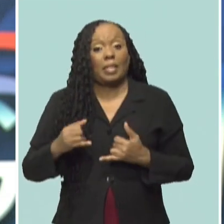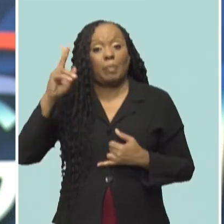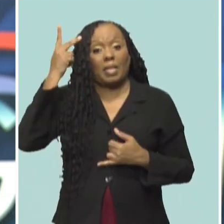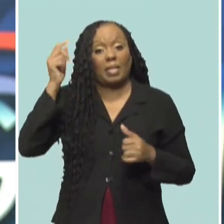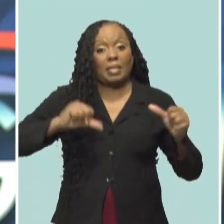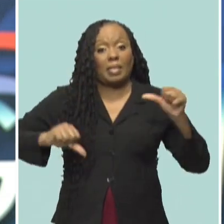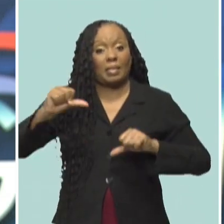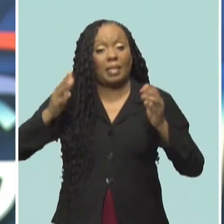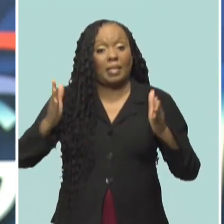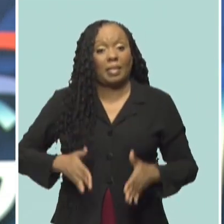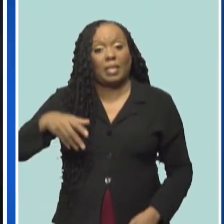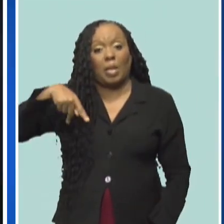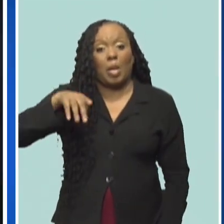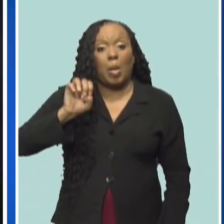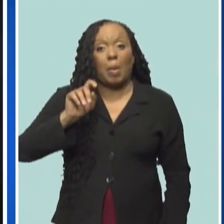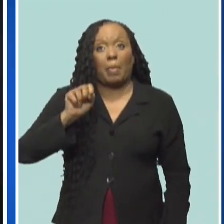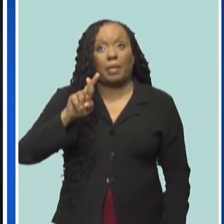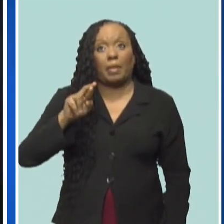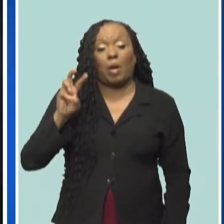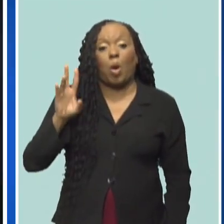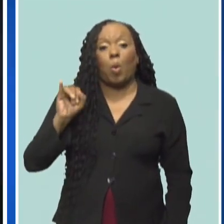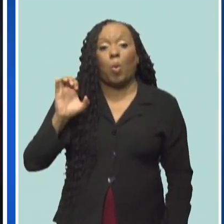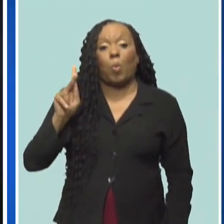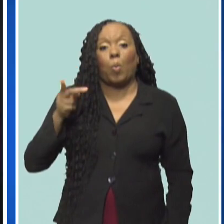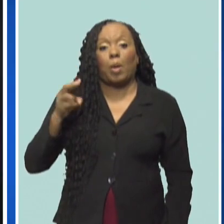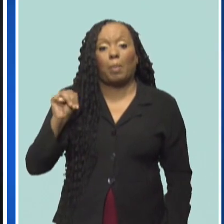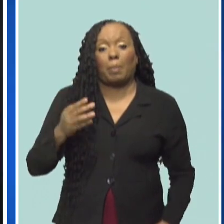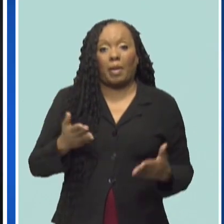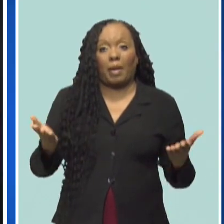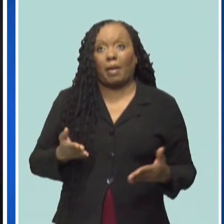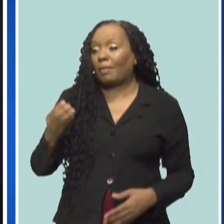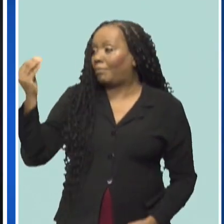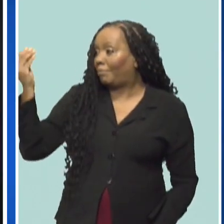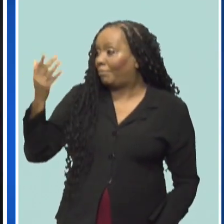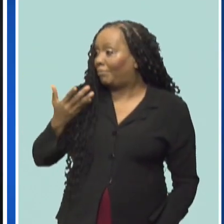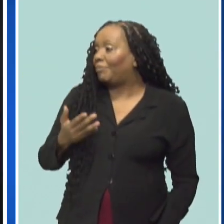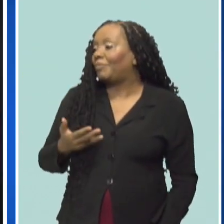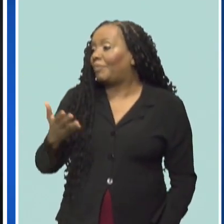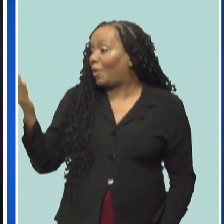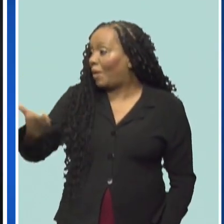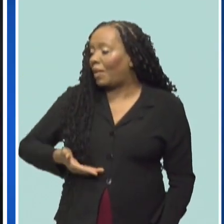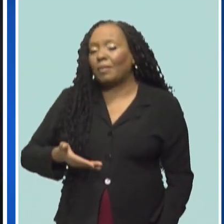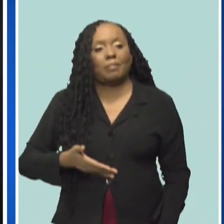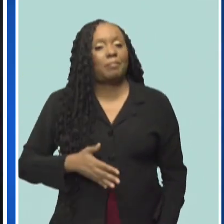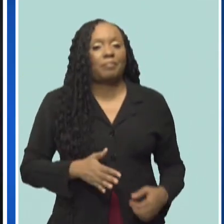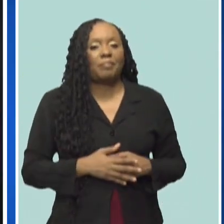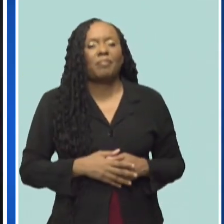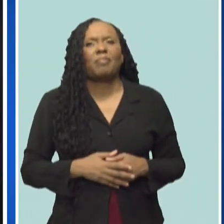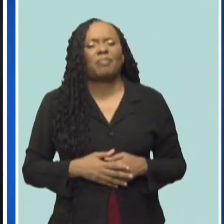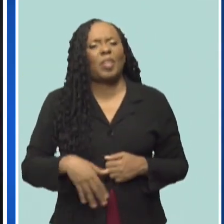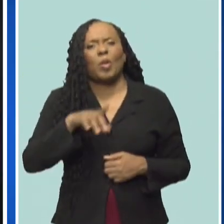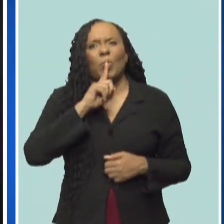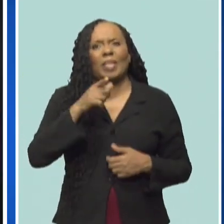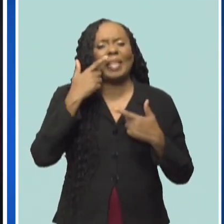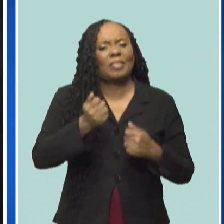pollster Peter Wickham. Mr. Wickham, give us your take on the campaigns. There's been an interesting campaign,